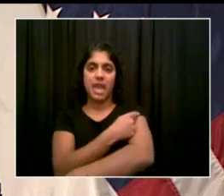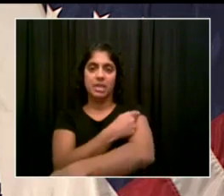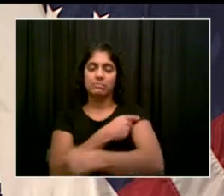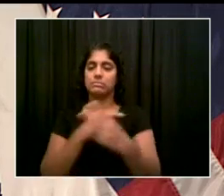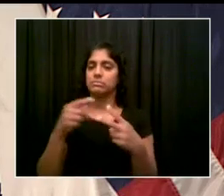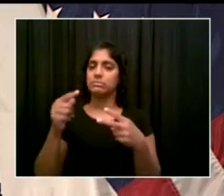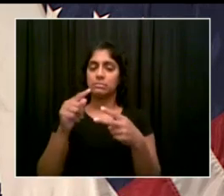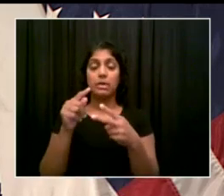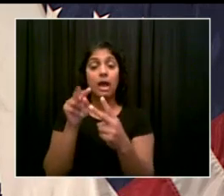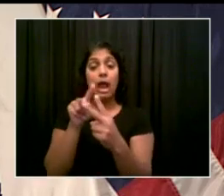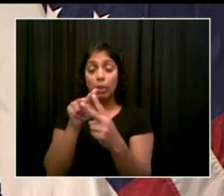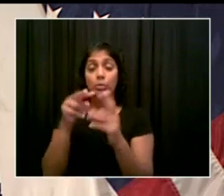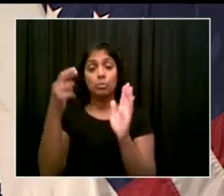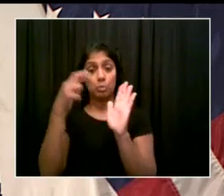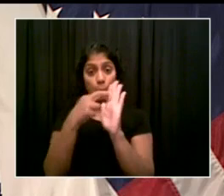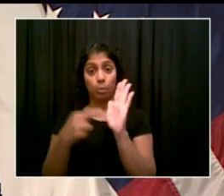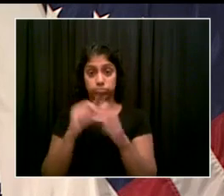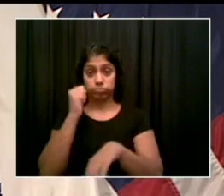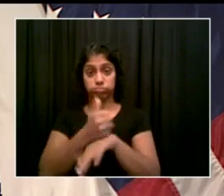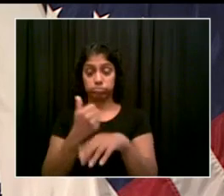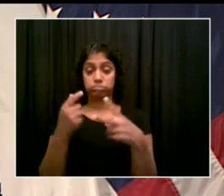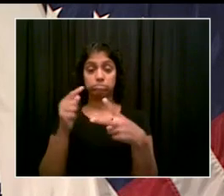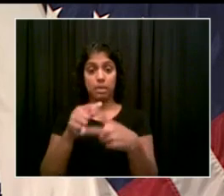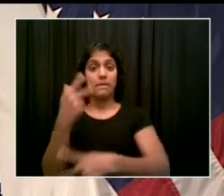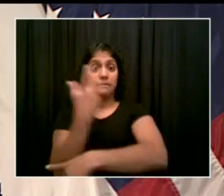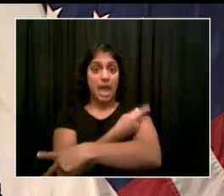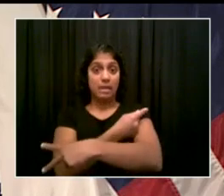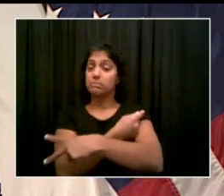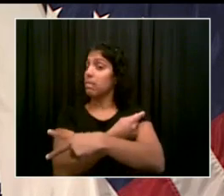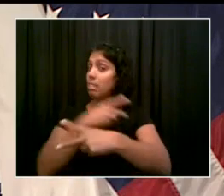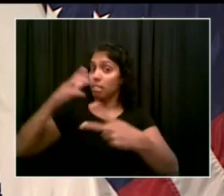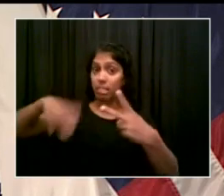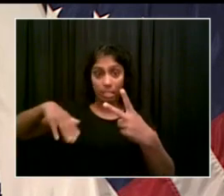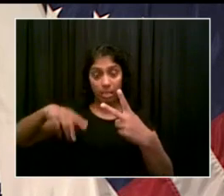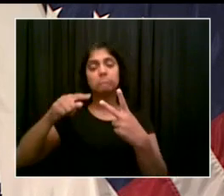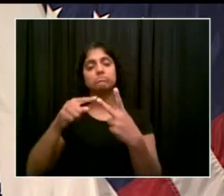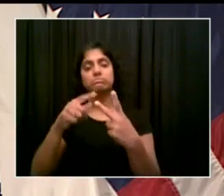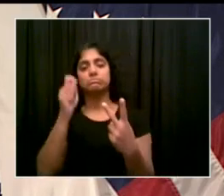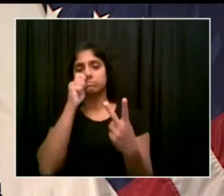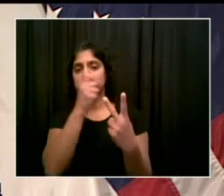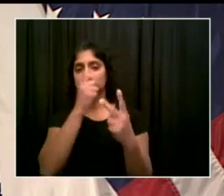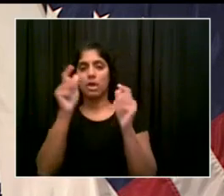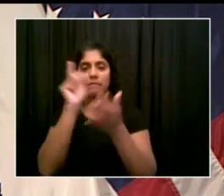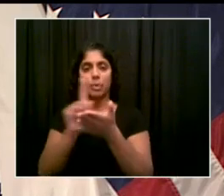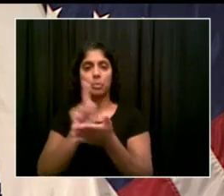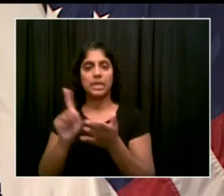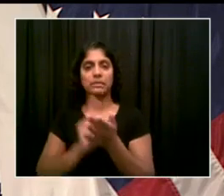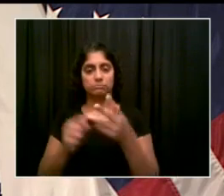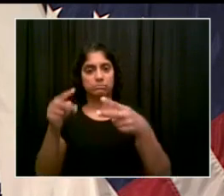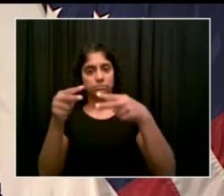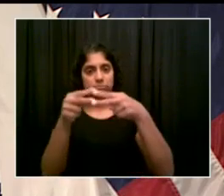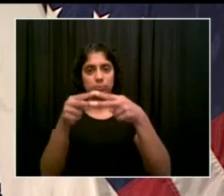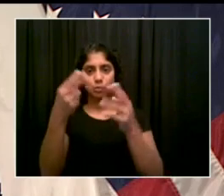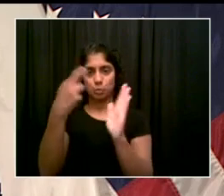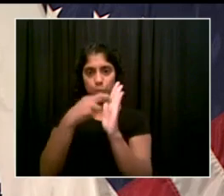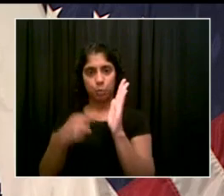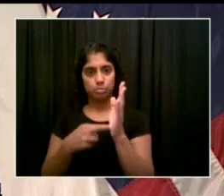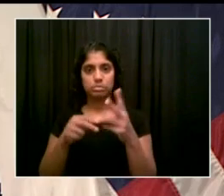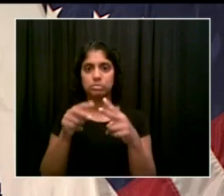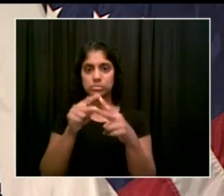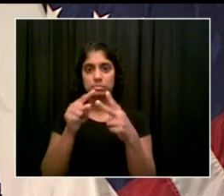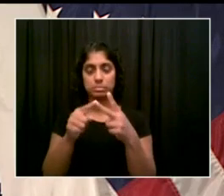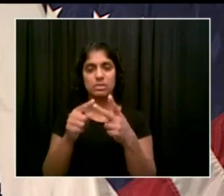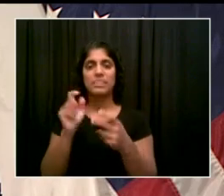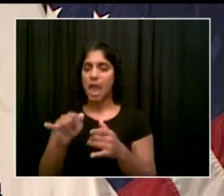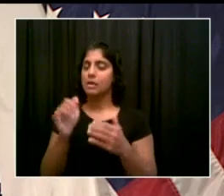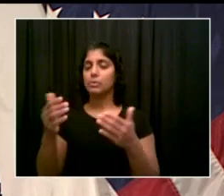say immediately, okay, let's just get vaccinated. A lot of people have been pretty ready. This could be the moment that really moves them. Others may